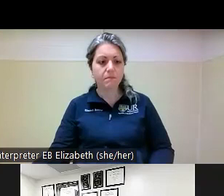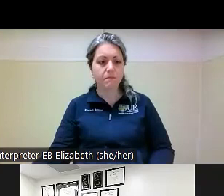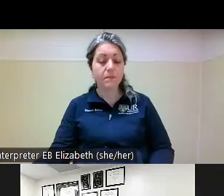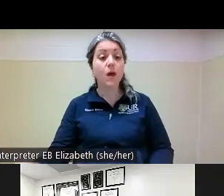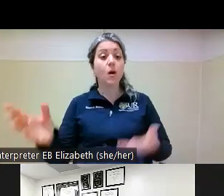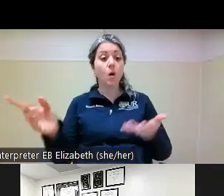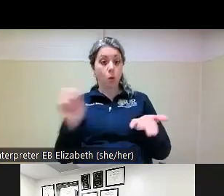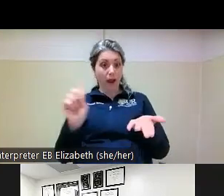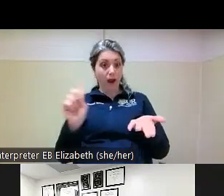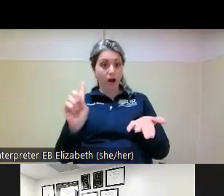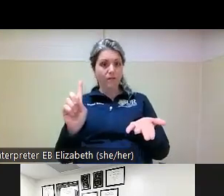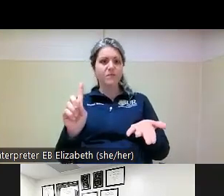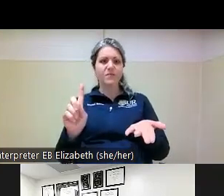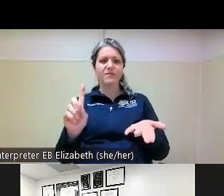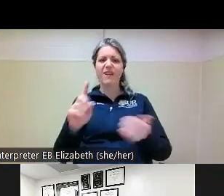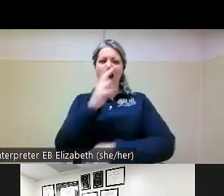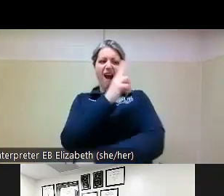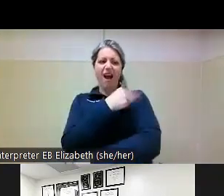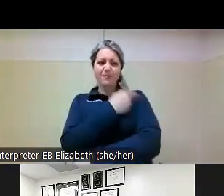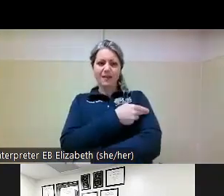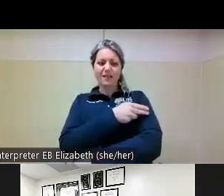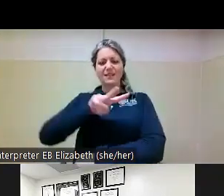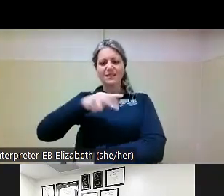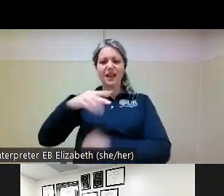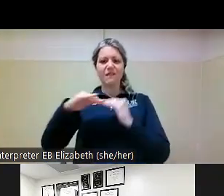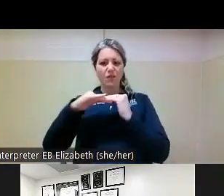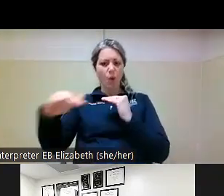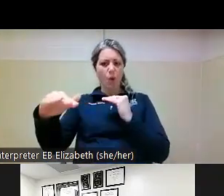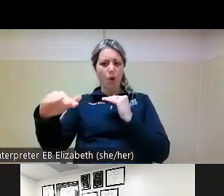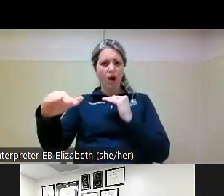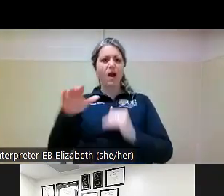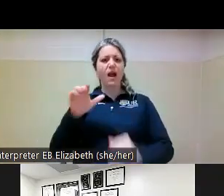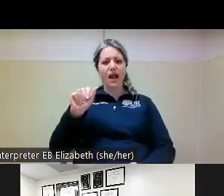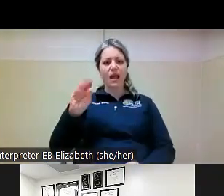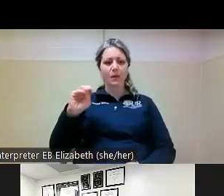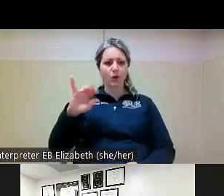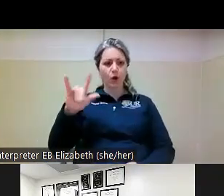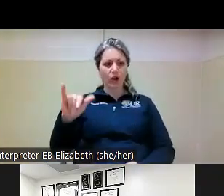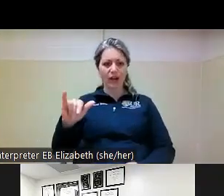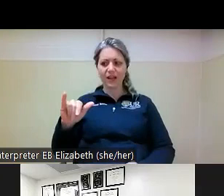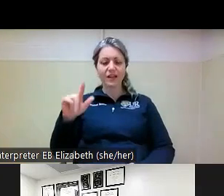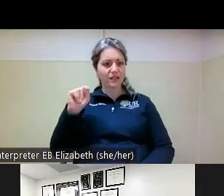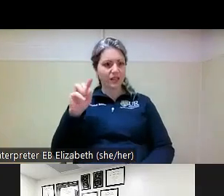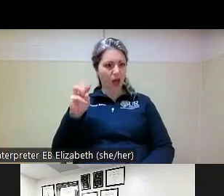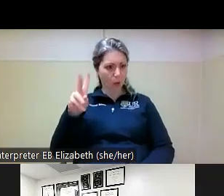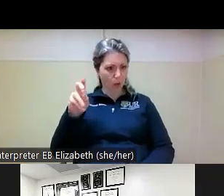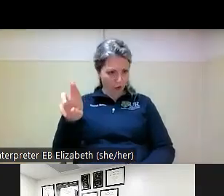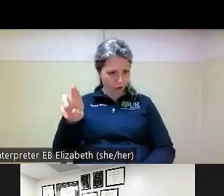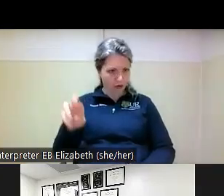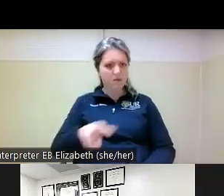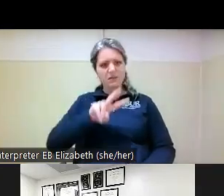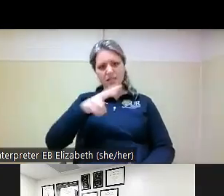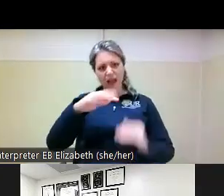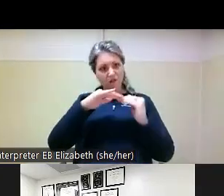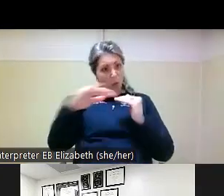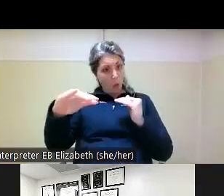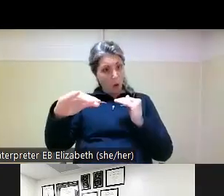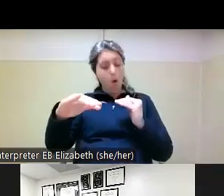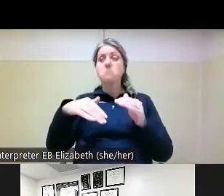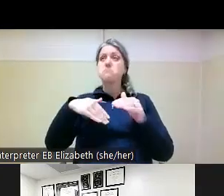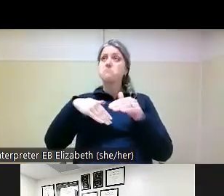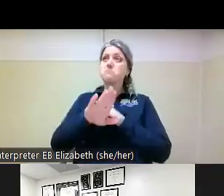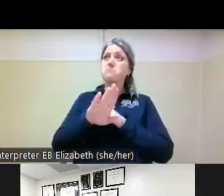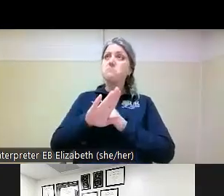located right in the hospital on the second floor in the ambulatory tower. So you come up to the second floor and you'll check in at the